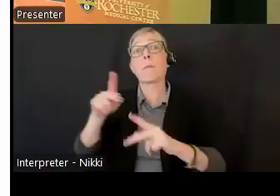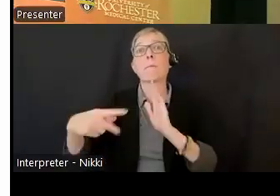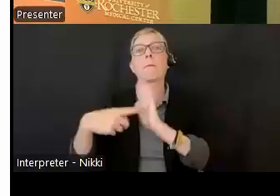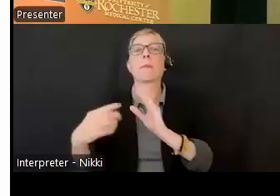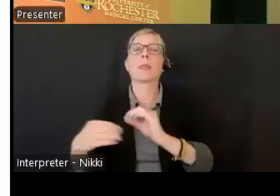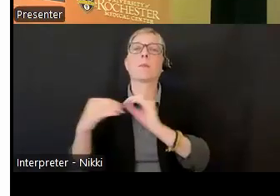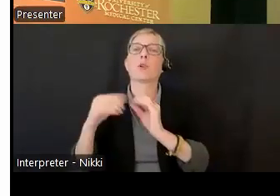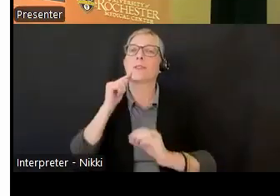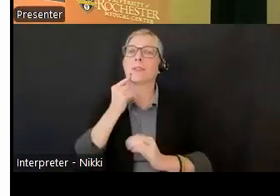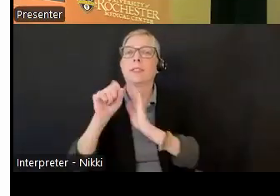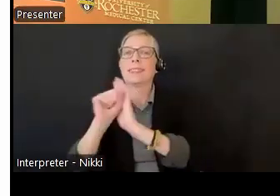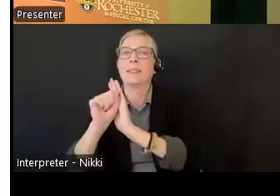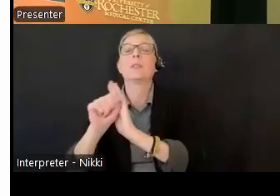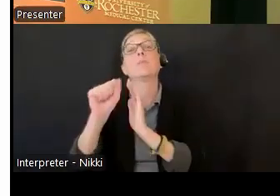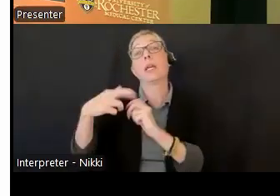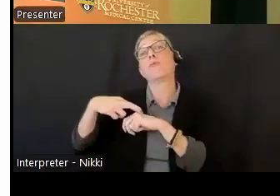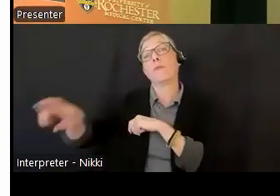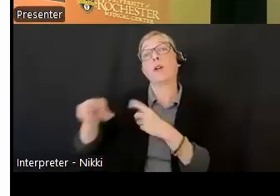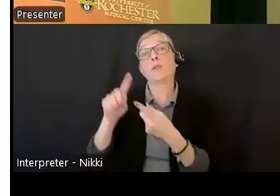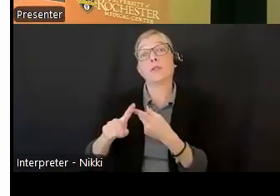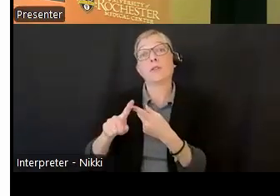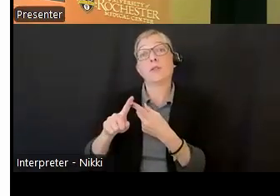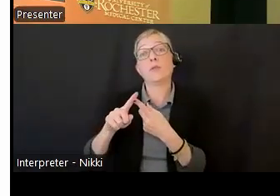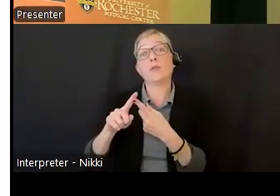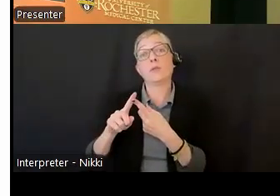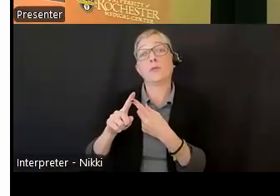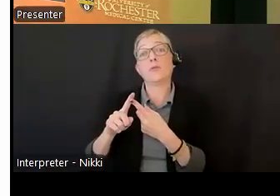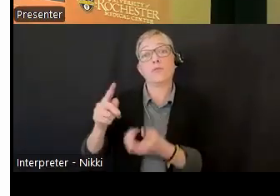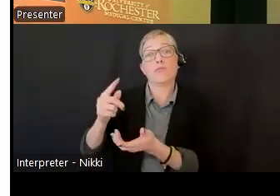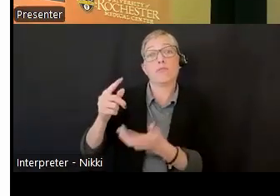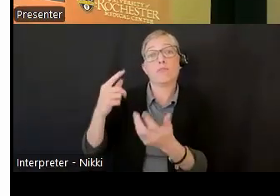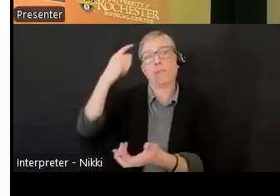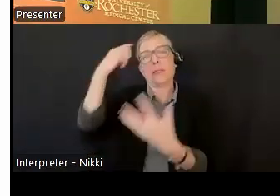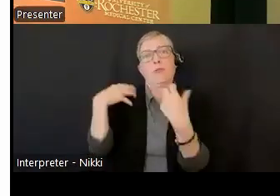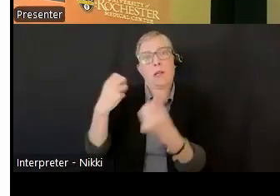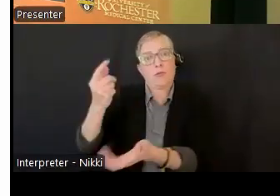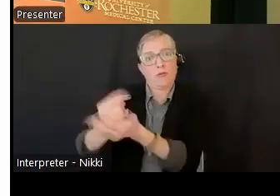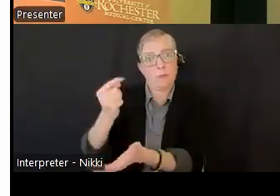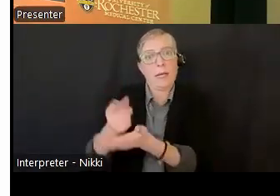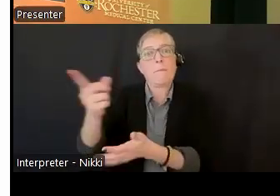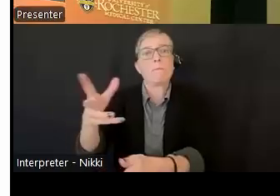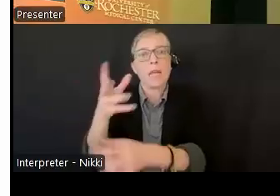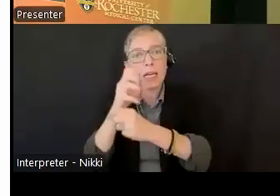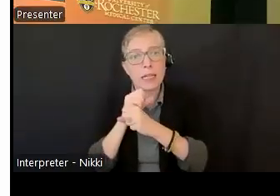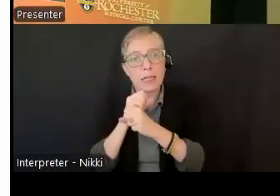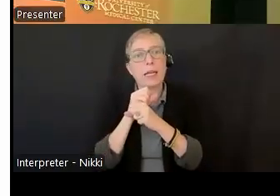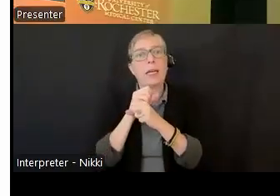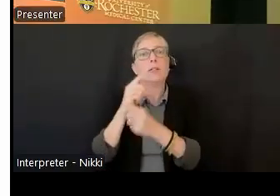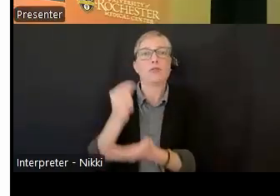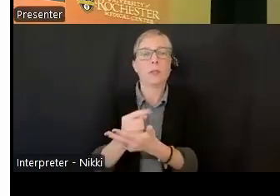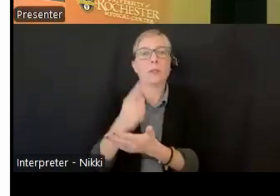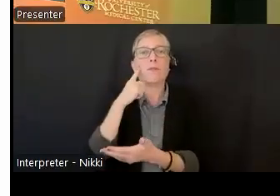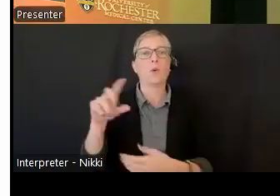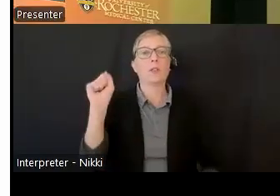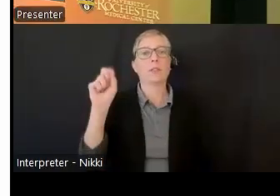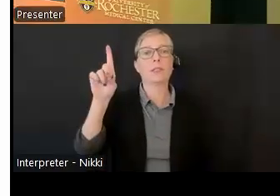health treatment, which means they receive treatment for substance use as well as mental health. This was a small cohort of